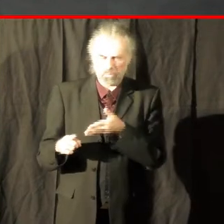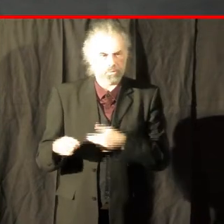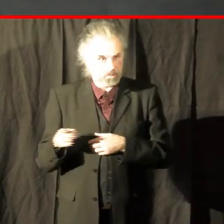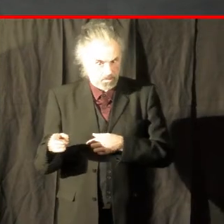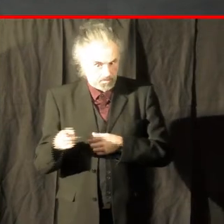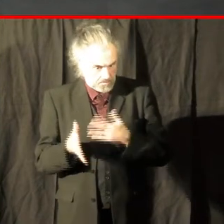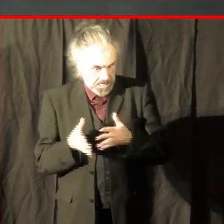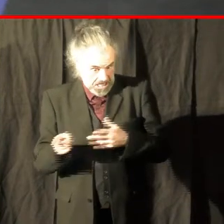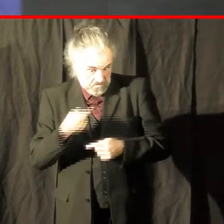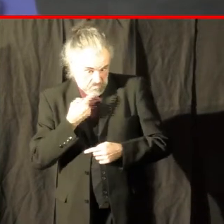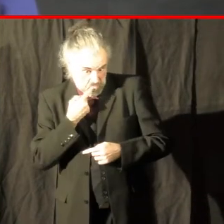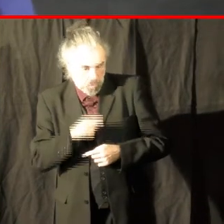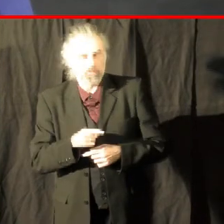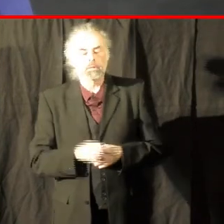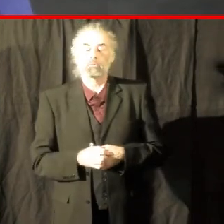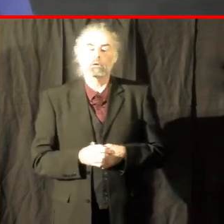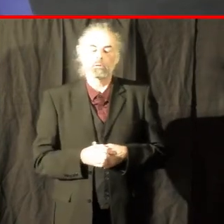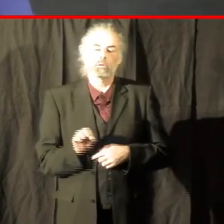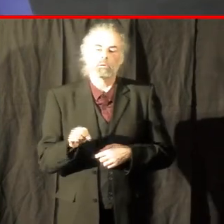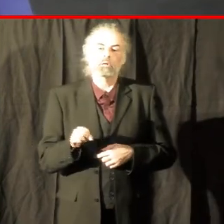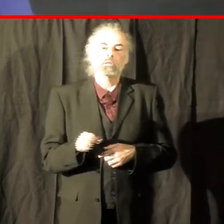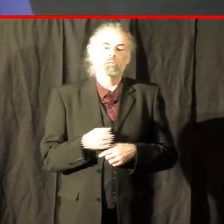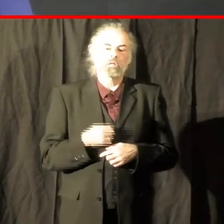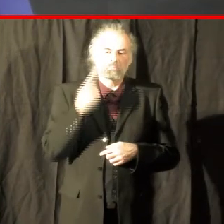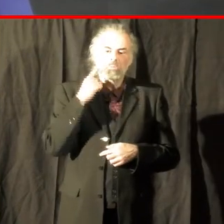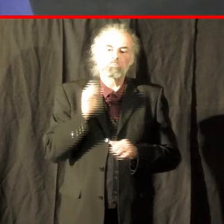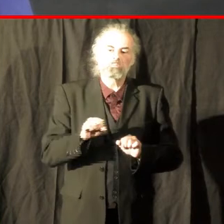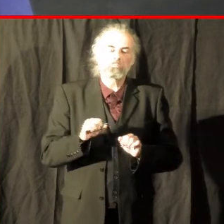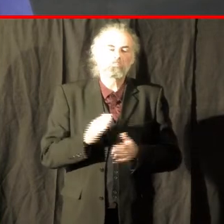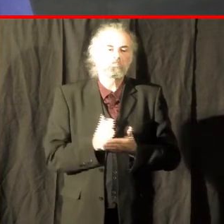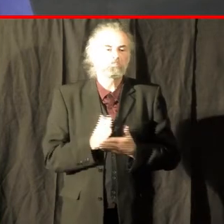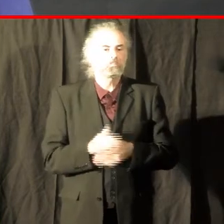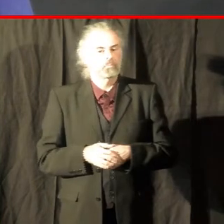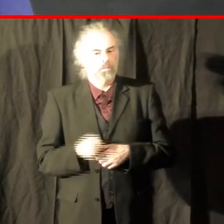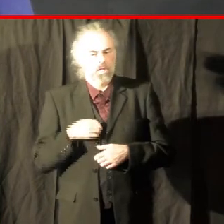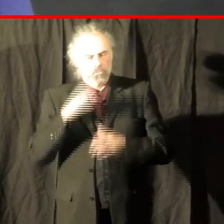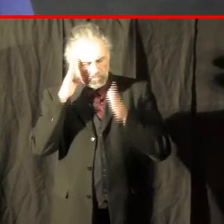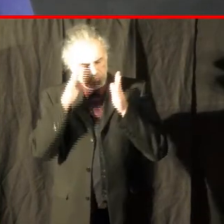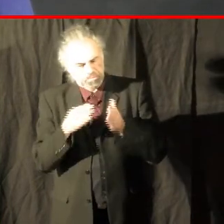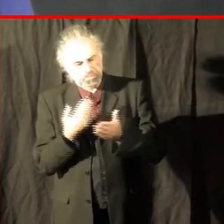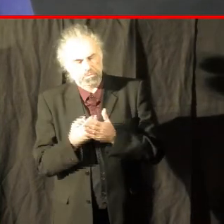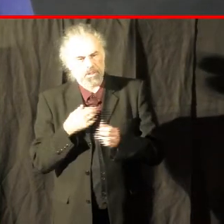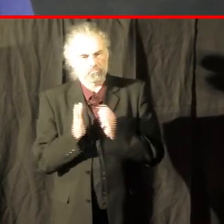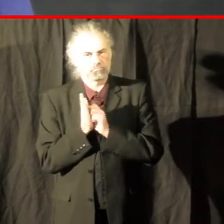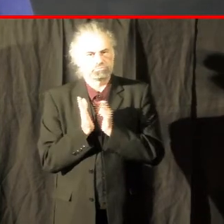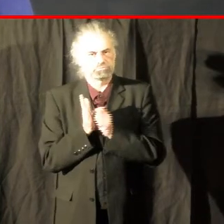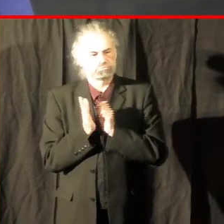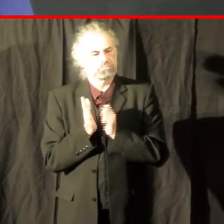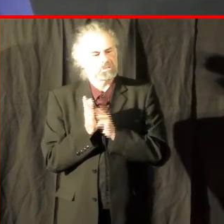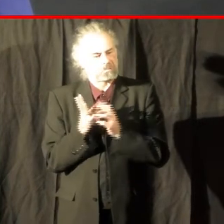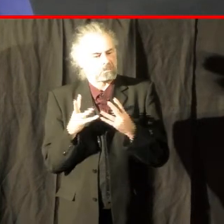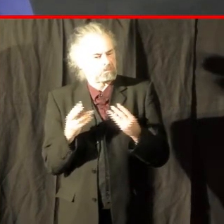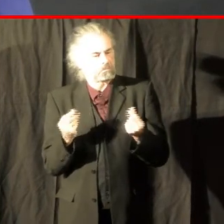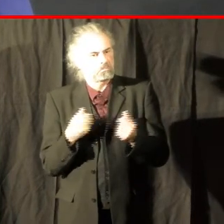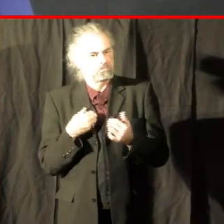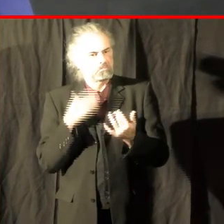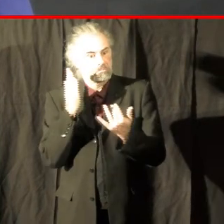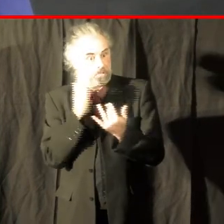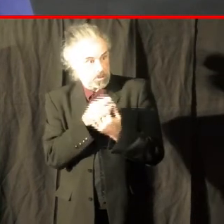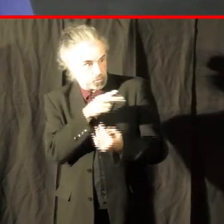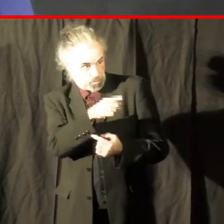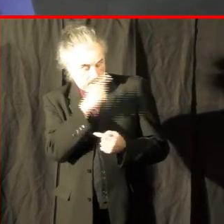they? I believe so, yeah. Yeah, okay. I'm gonna concentrate on that. I'll see if I can write something up and then maybe send it through to you for